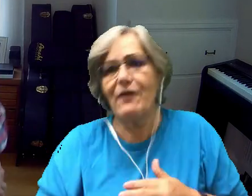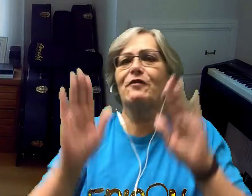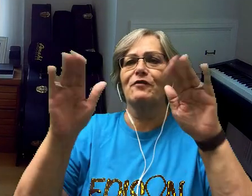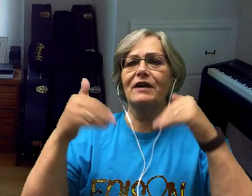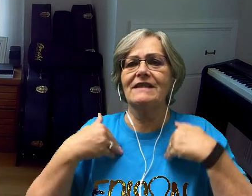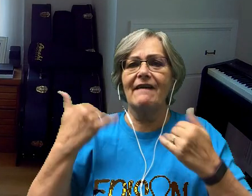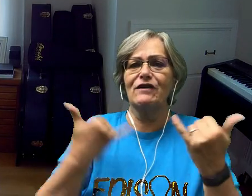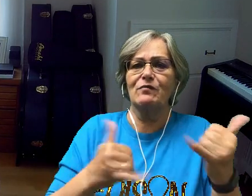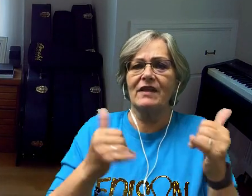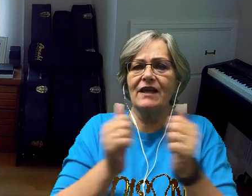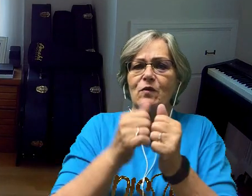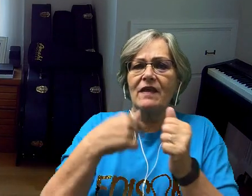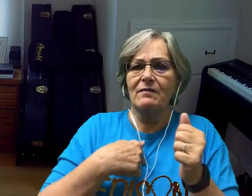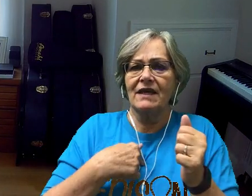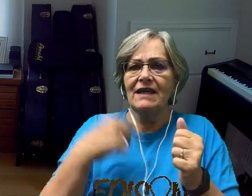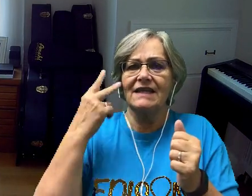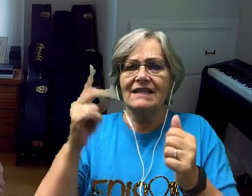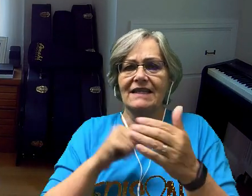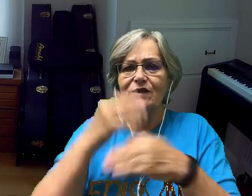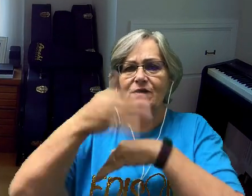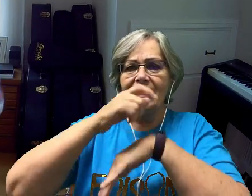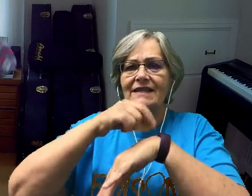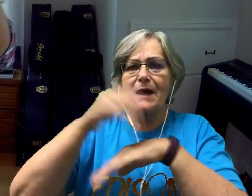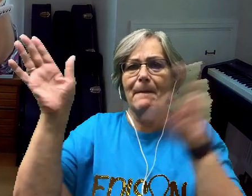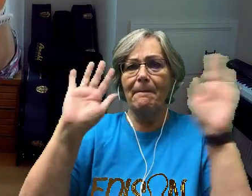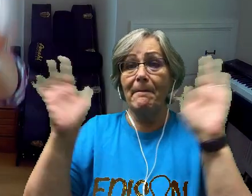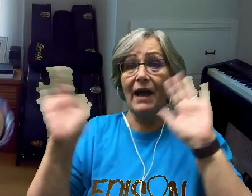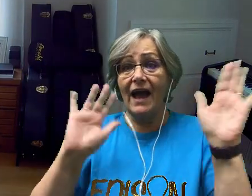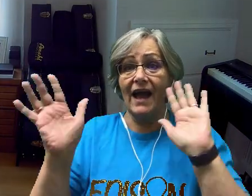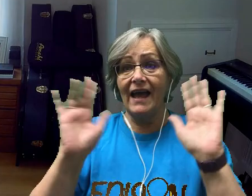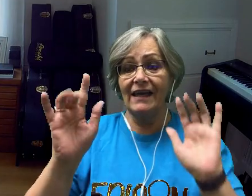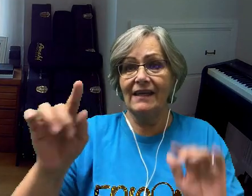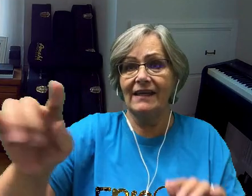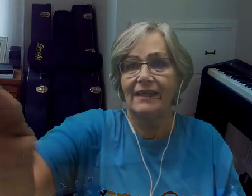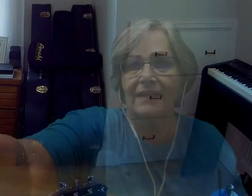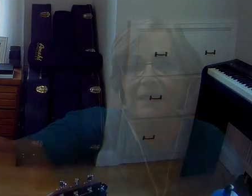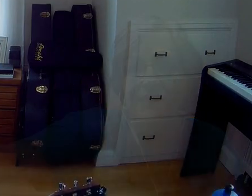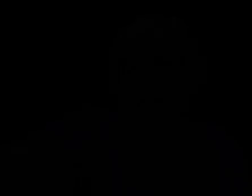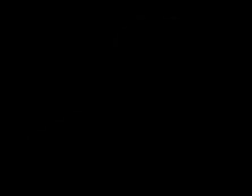Great to have you playing along with me. I'll see you next time. Bye for now, boys and girls.